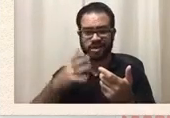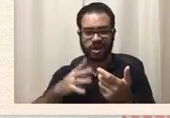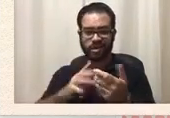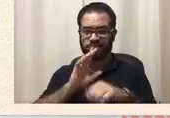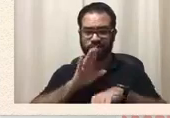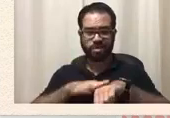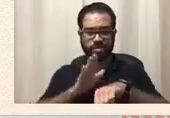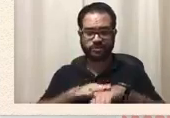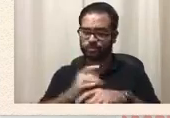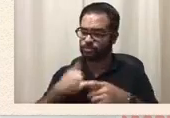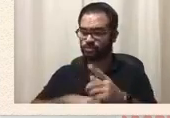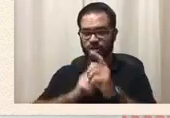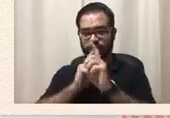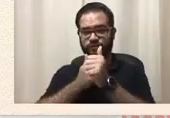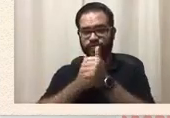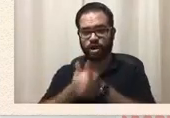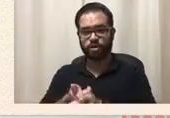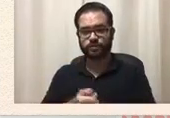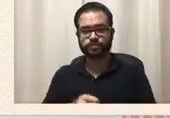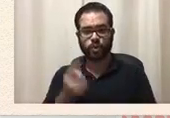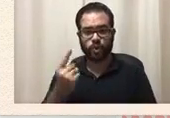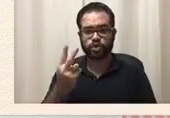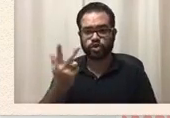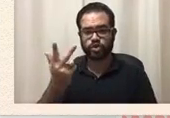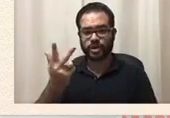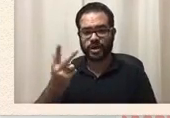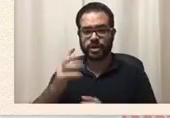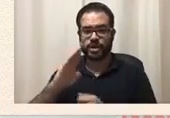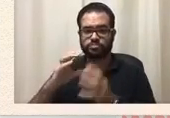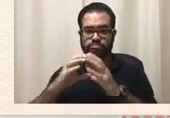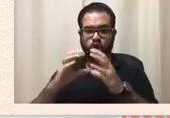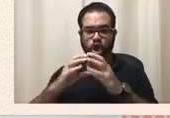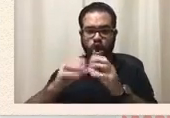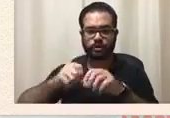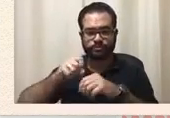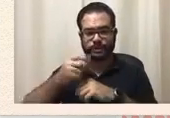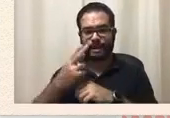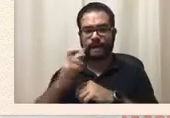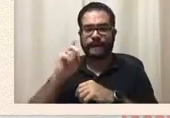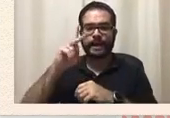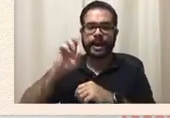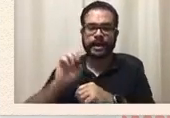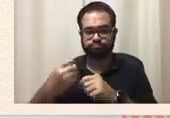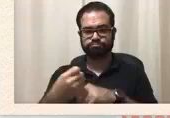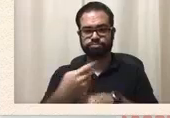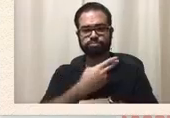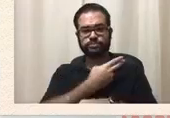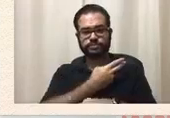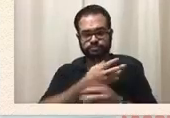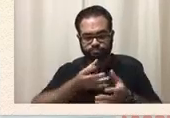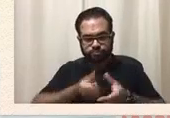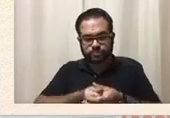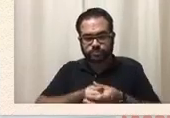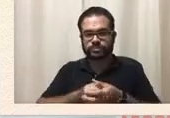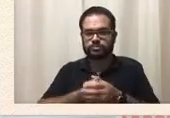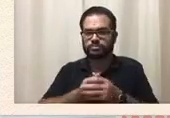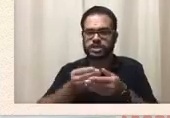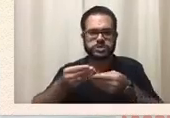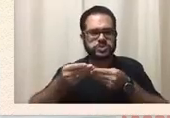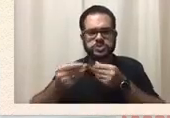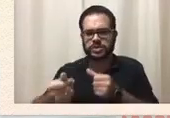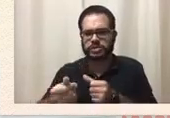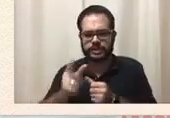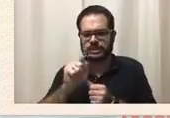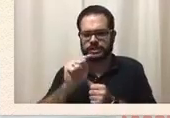On 3, the ball was hiked. The fake to the fullback went seamlessly. The tight end came across the